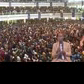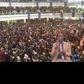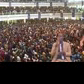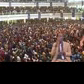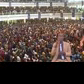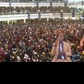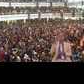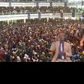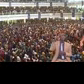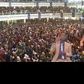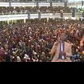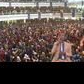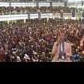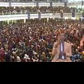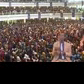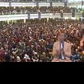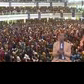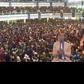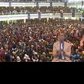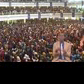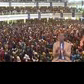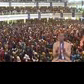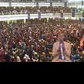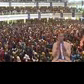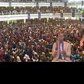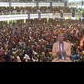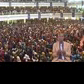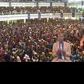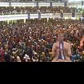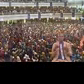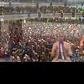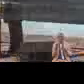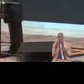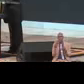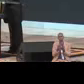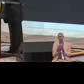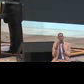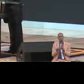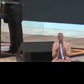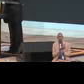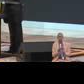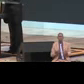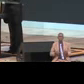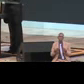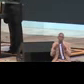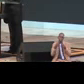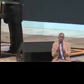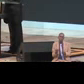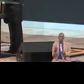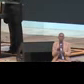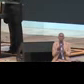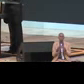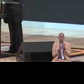Be the head and not the tail. Let the goodness of the Lord follow you.